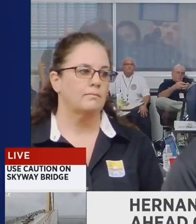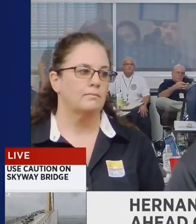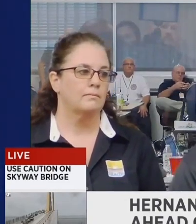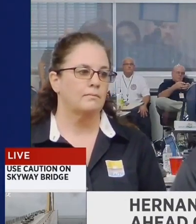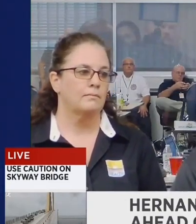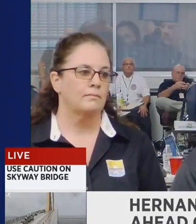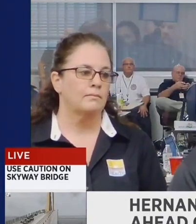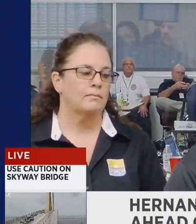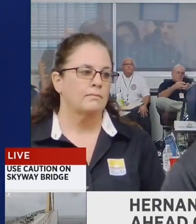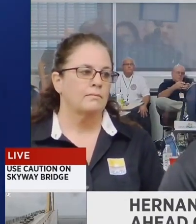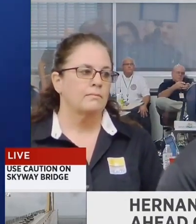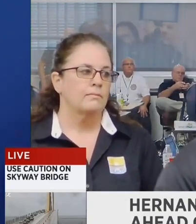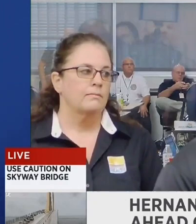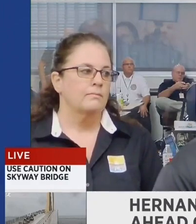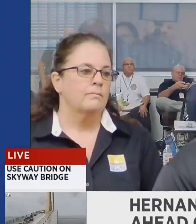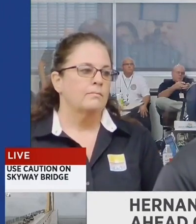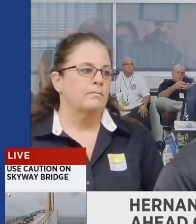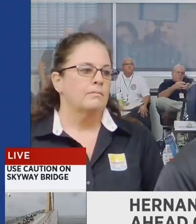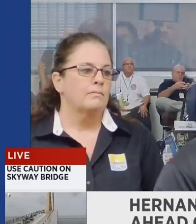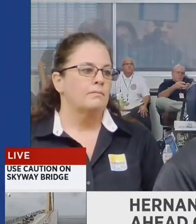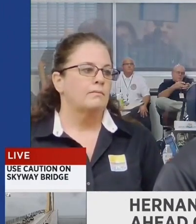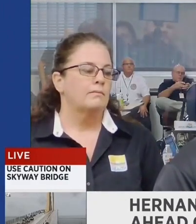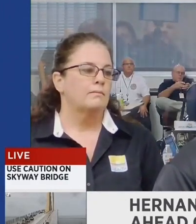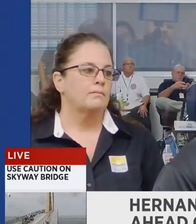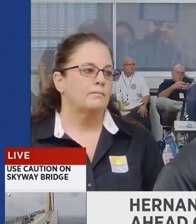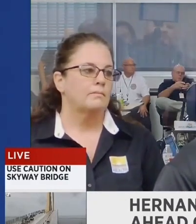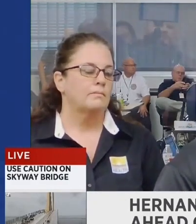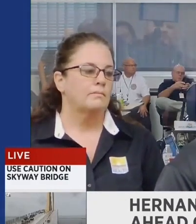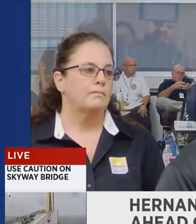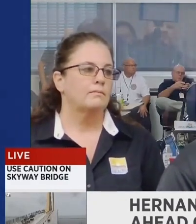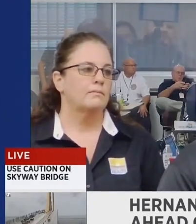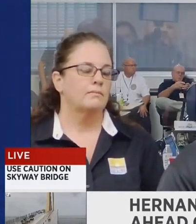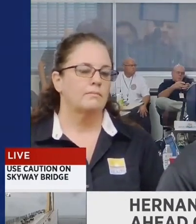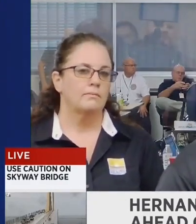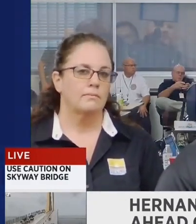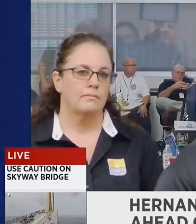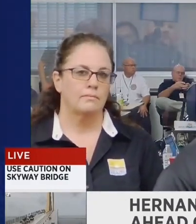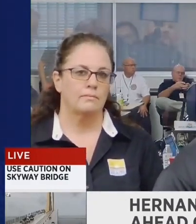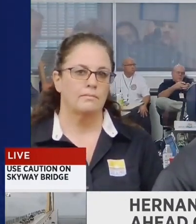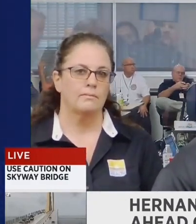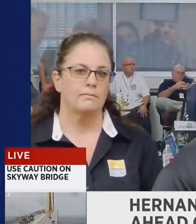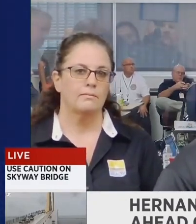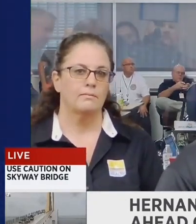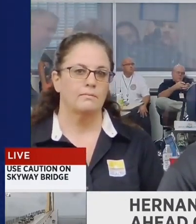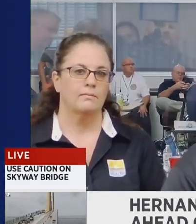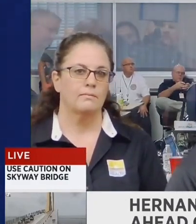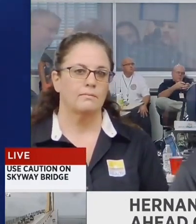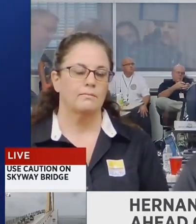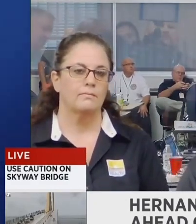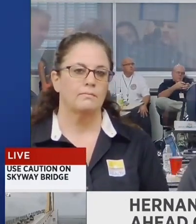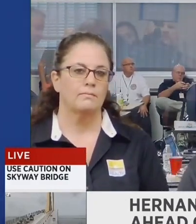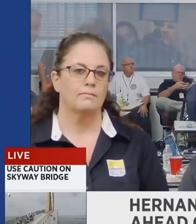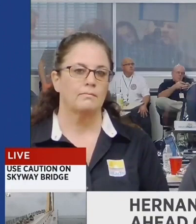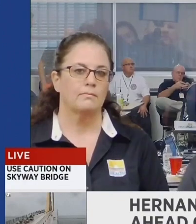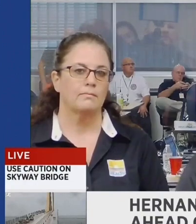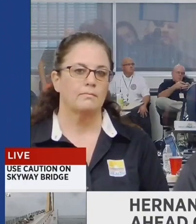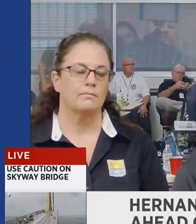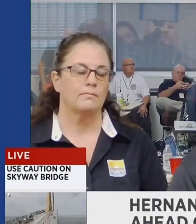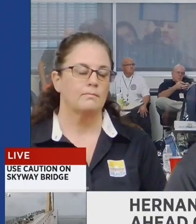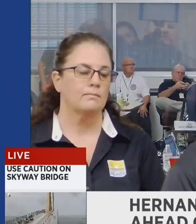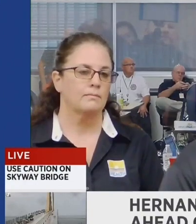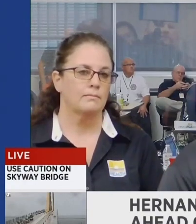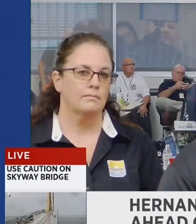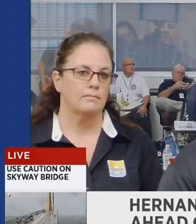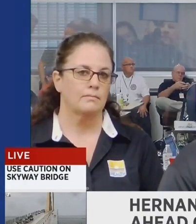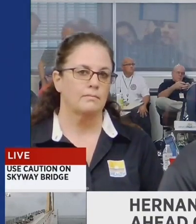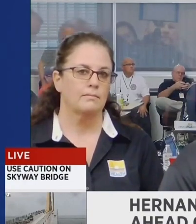this one? We kind of like comparing storms, but every storm has its own nuances. But for comparison, for your question, in